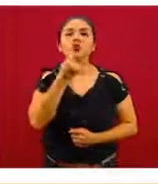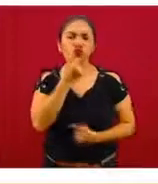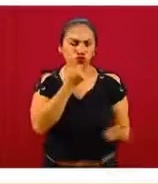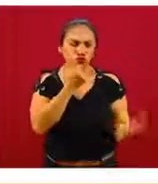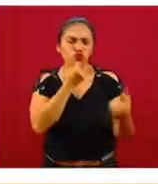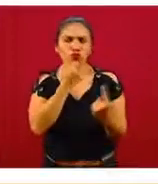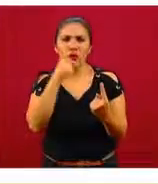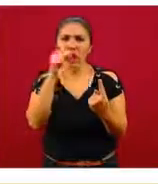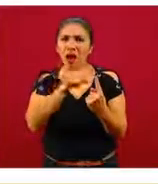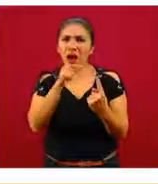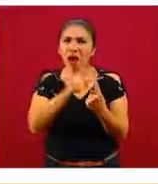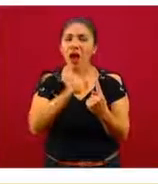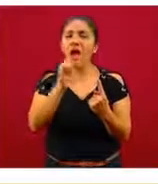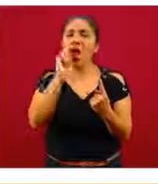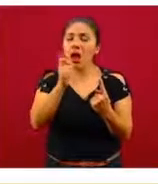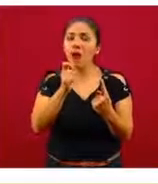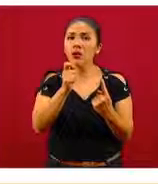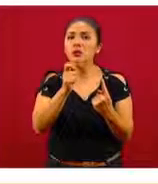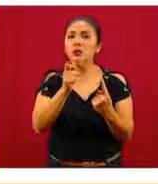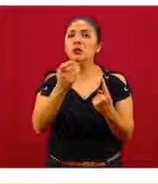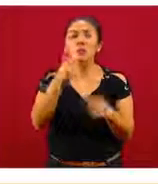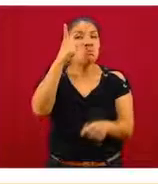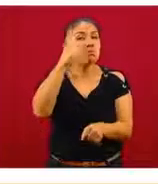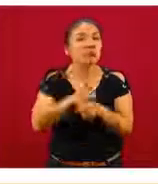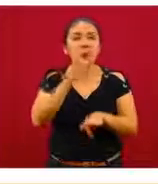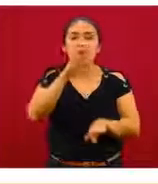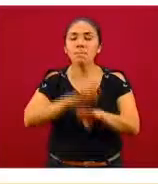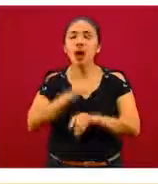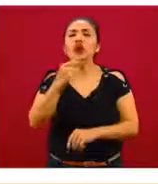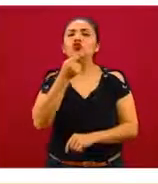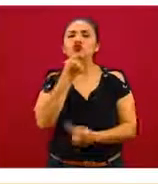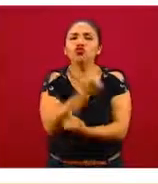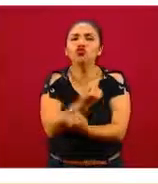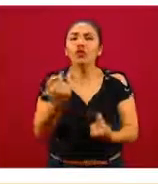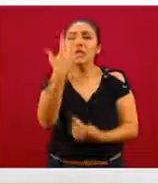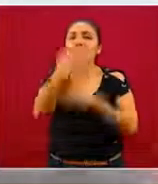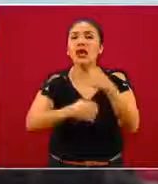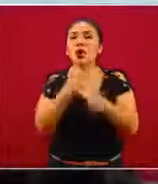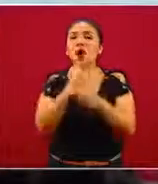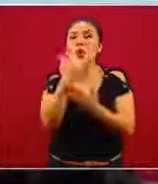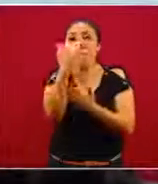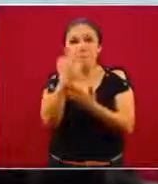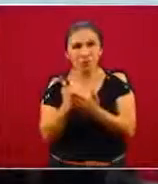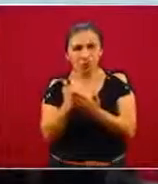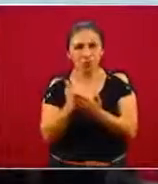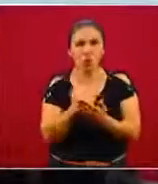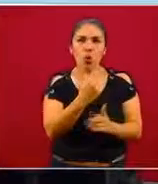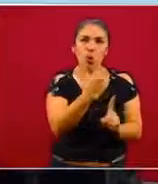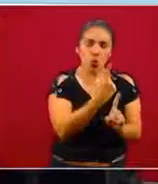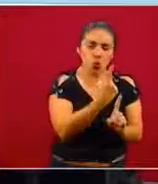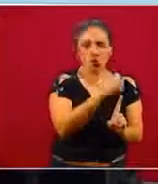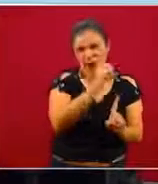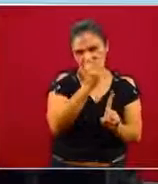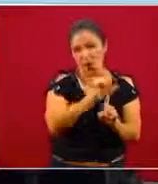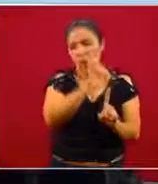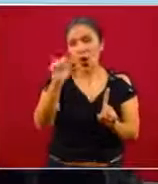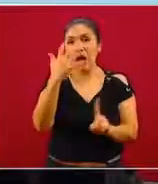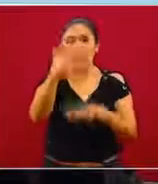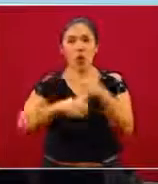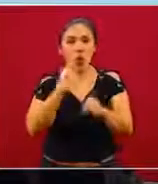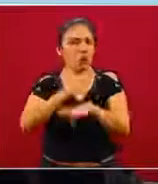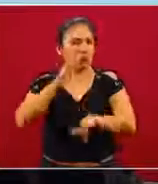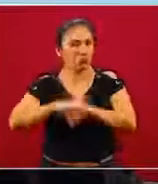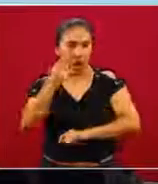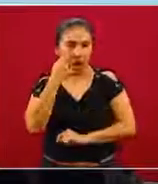What does this mean exactly? So when the child, and it's primarily children under the age of 5,